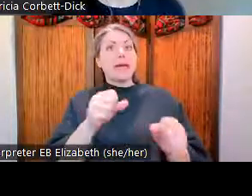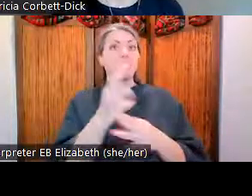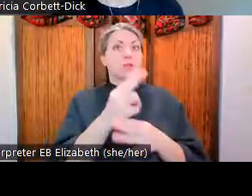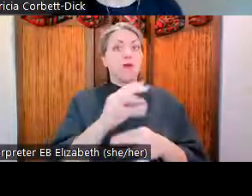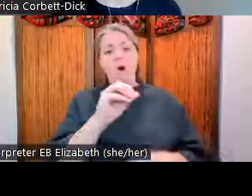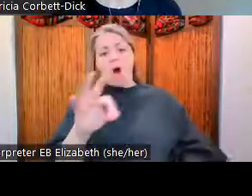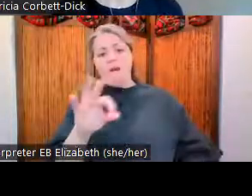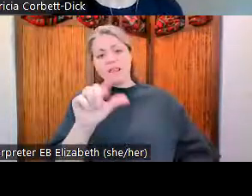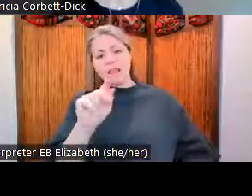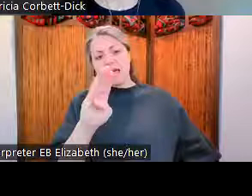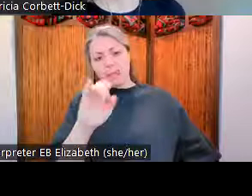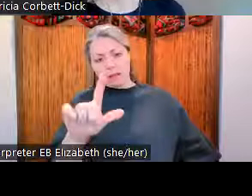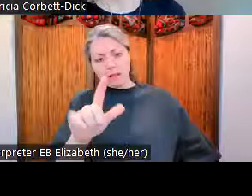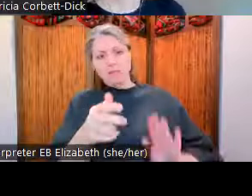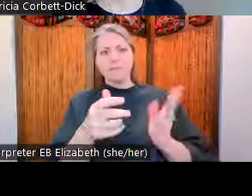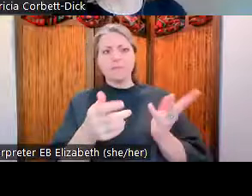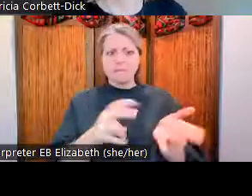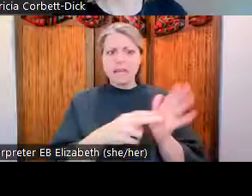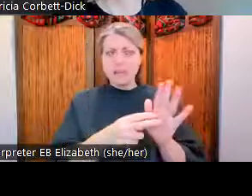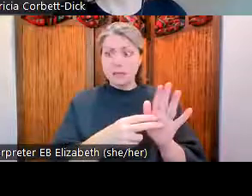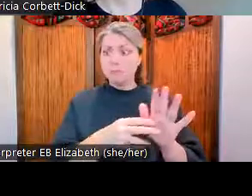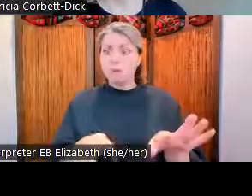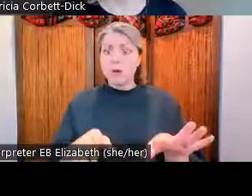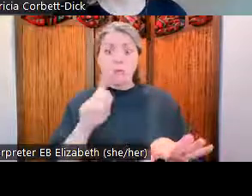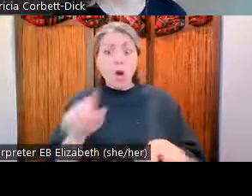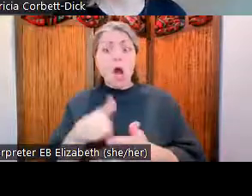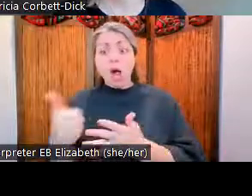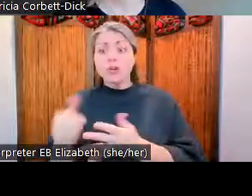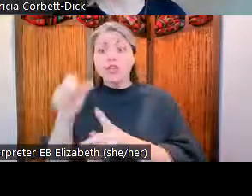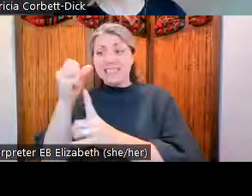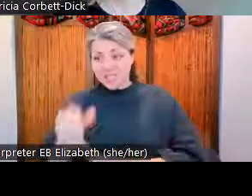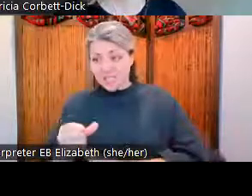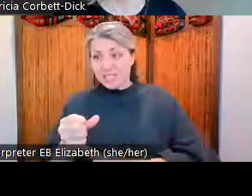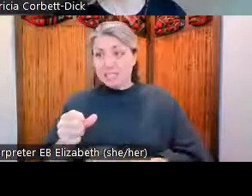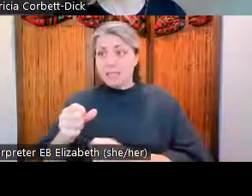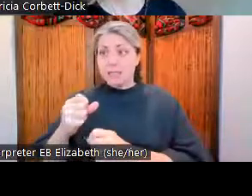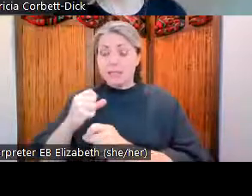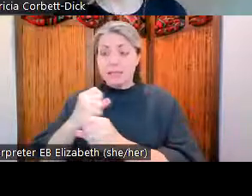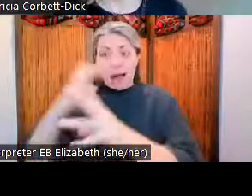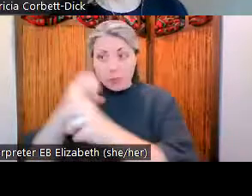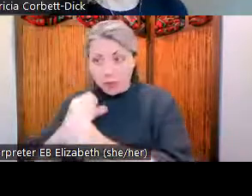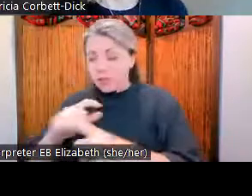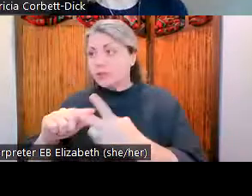for any children for outbursts, aggression, and sleep onset.